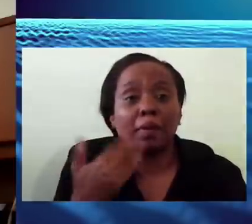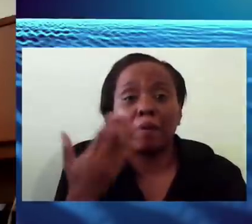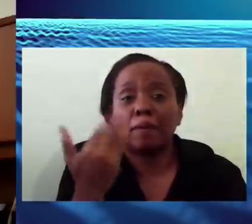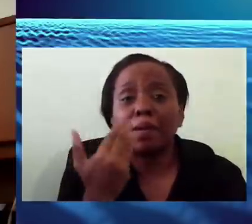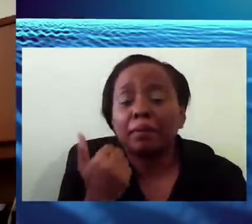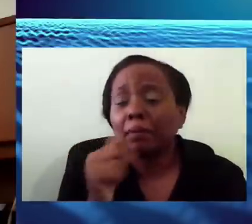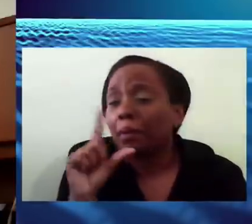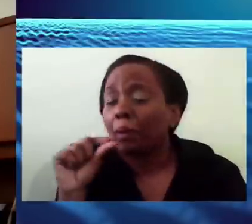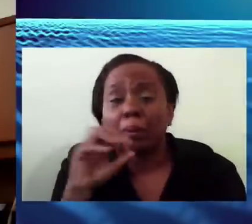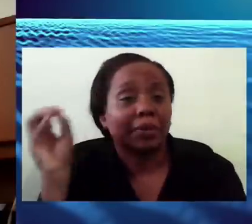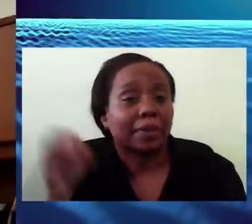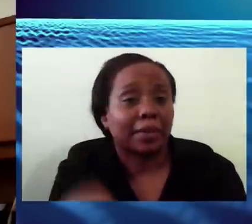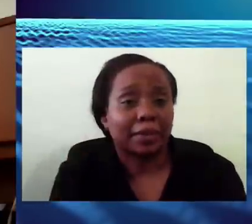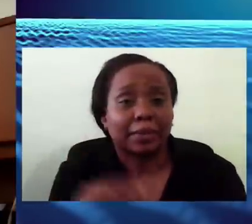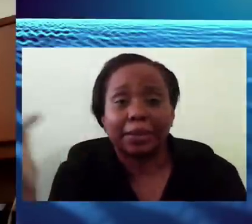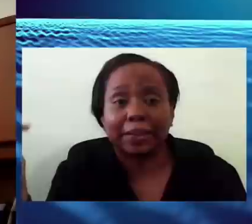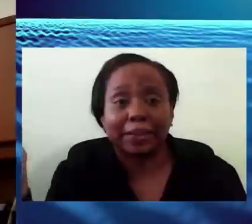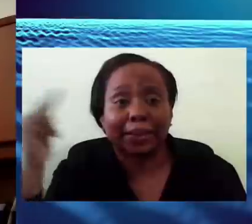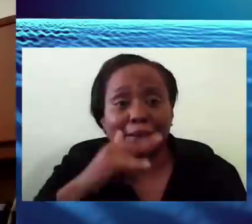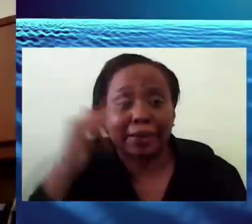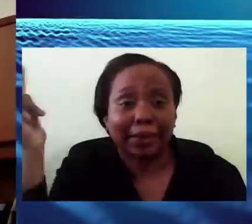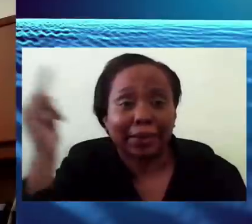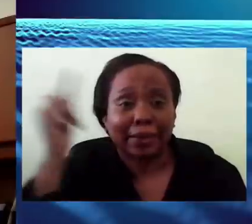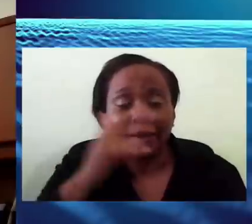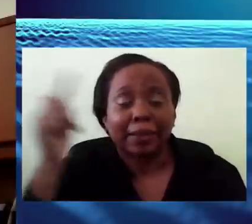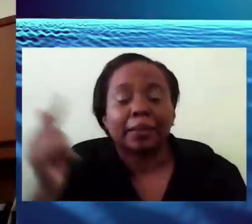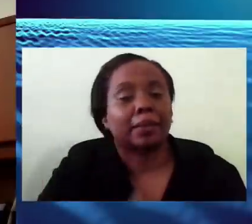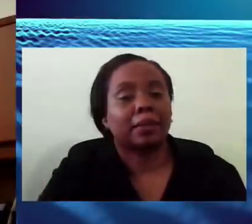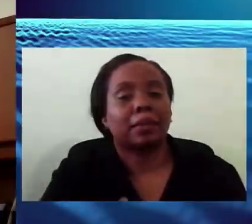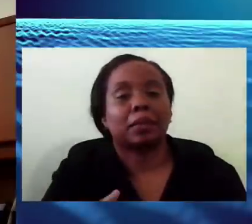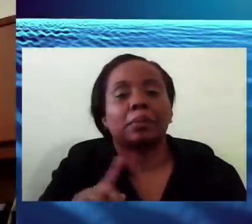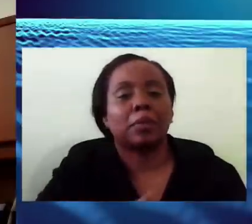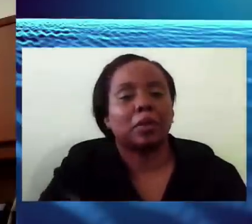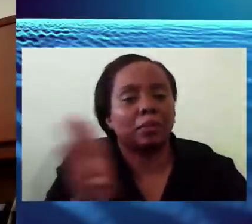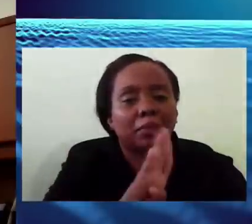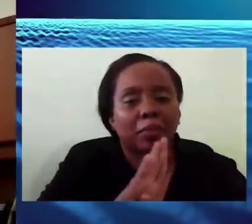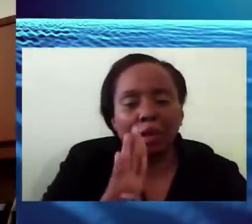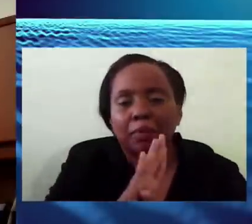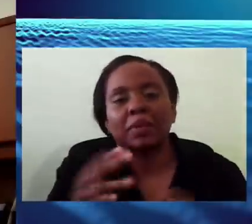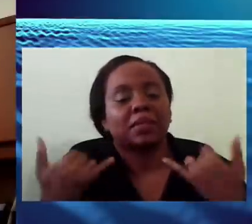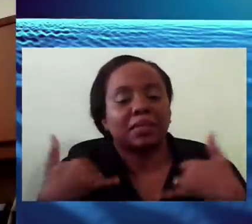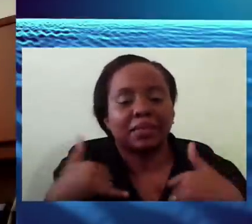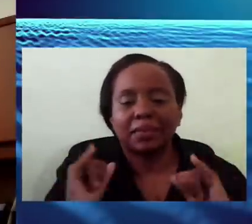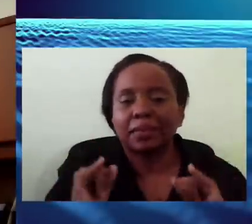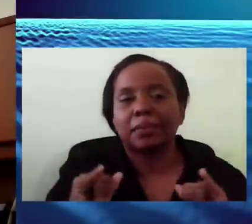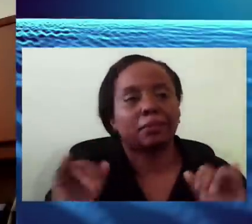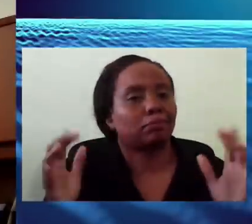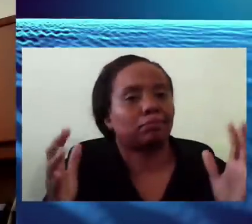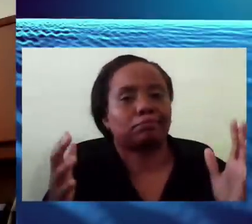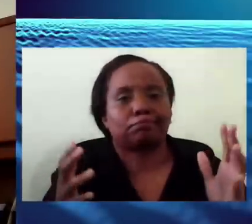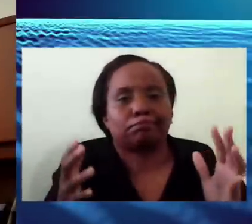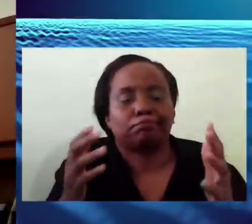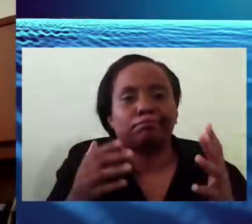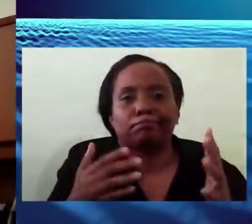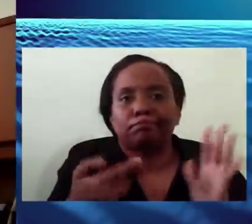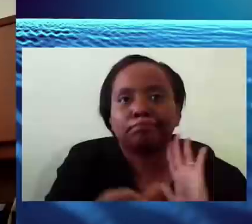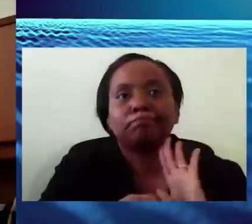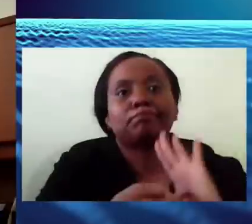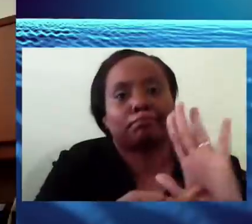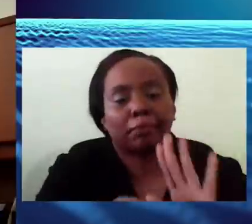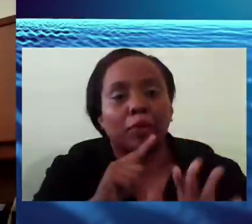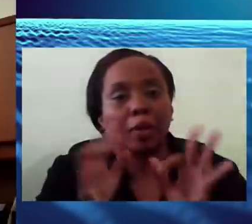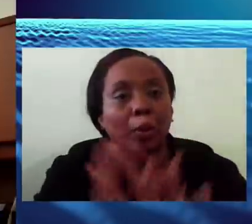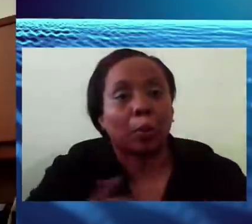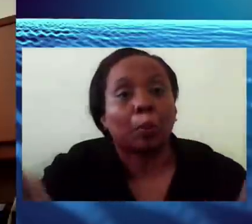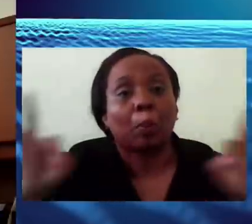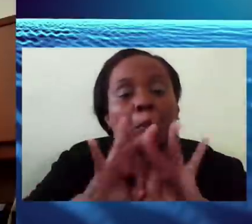the expectation that there would be a loss of interest, but absolutely not. Barbados remains a marquee destination. And I think it's important for us to always remember to be proud of what